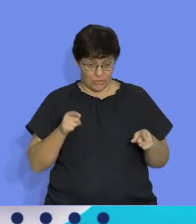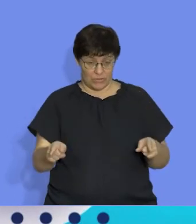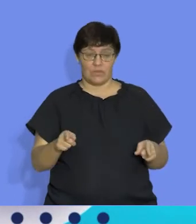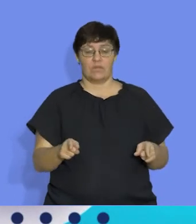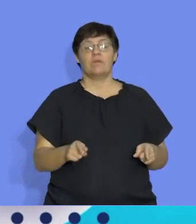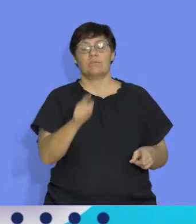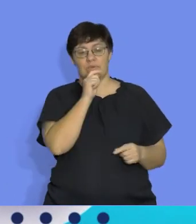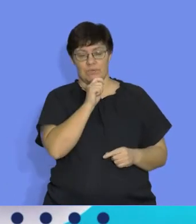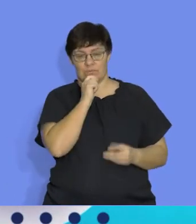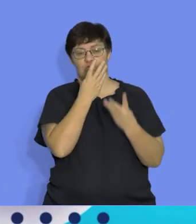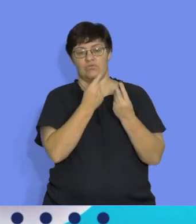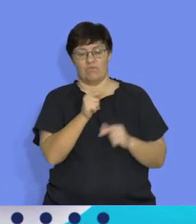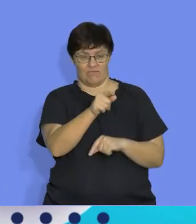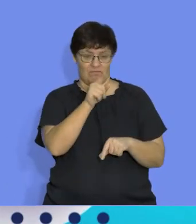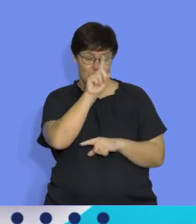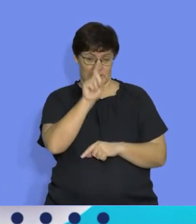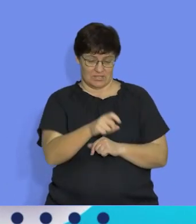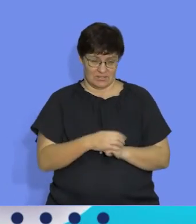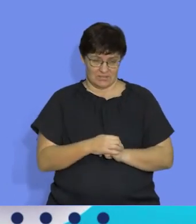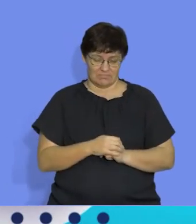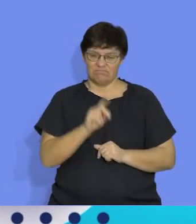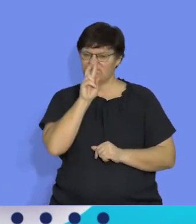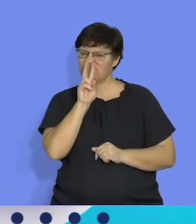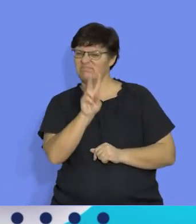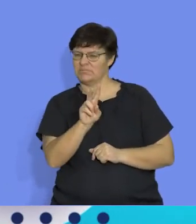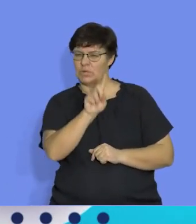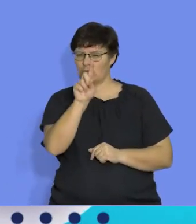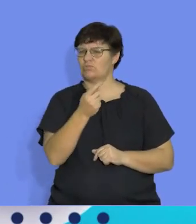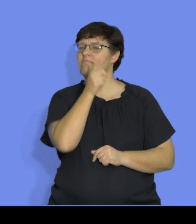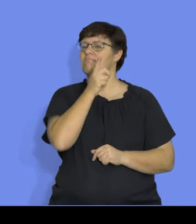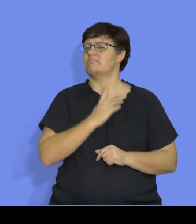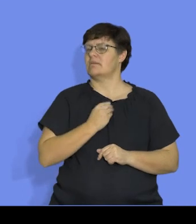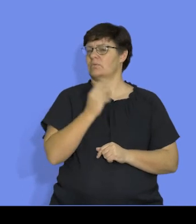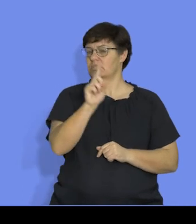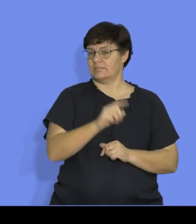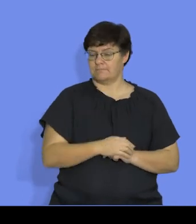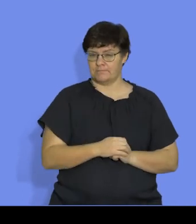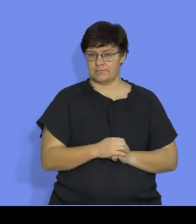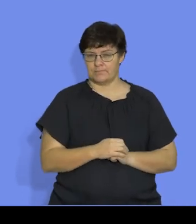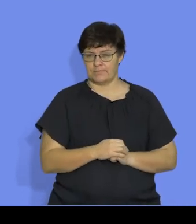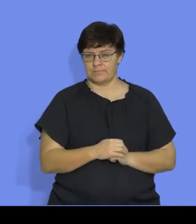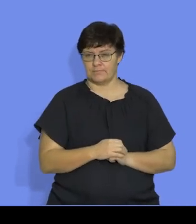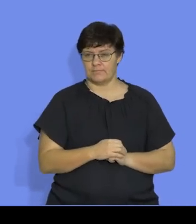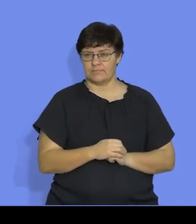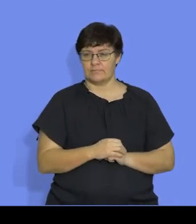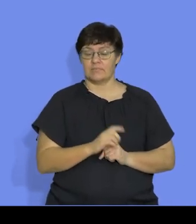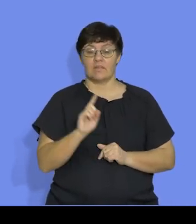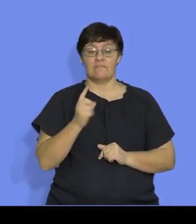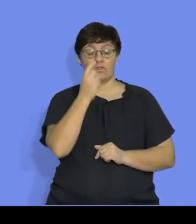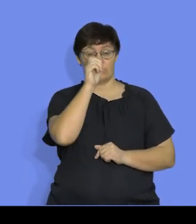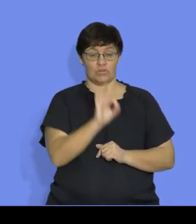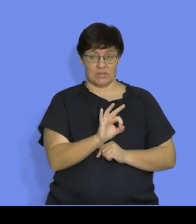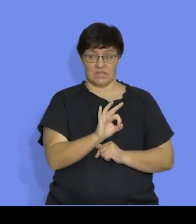of information to solve this question. Let's have a look at the question together. So, the first